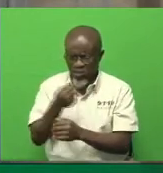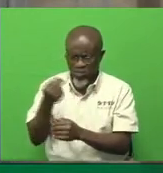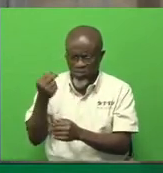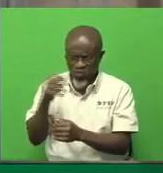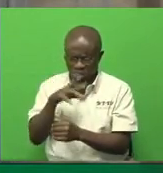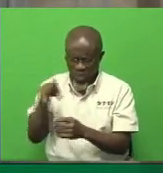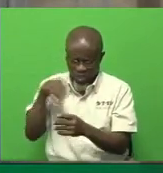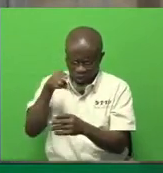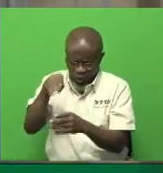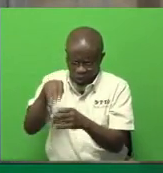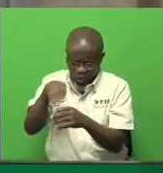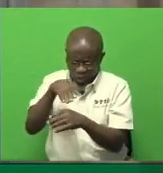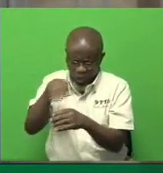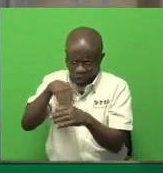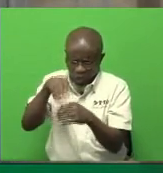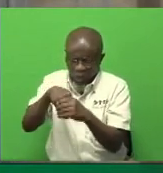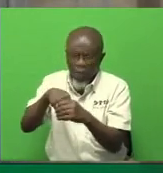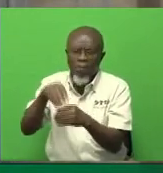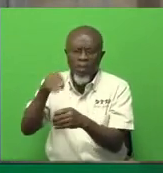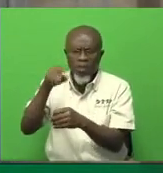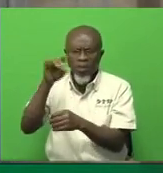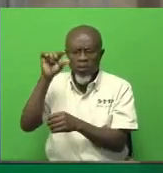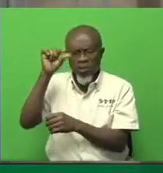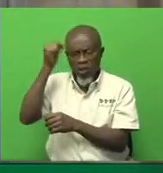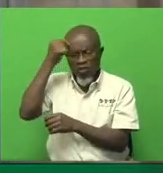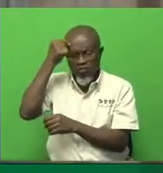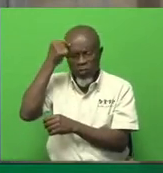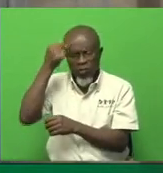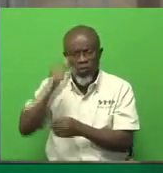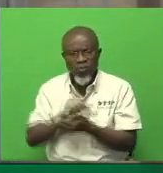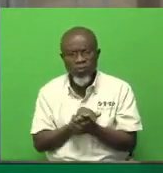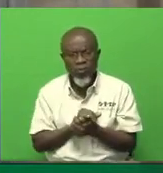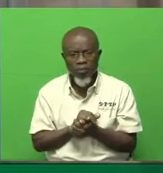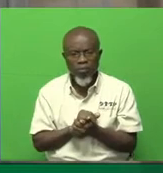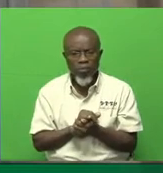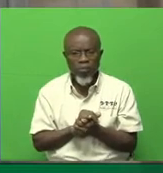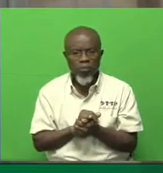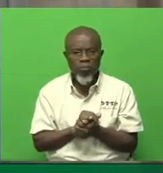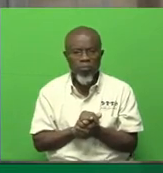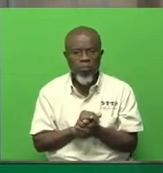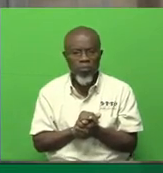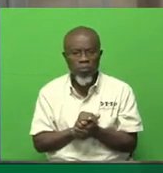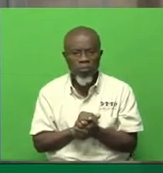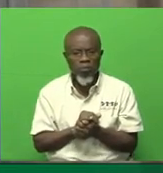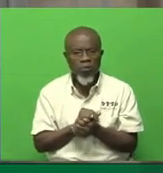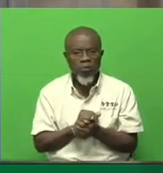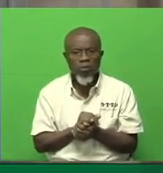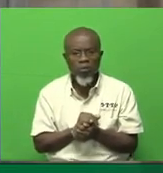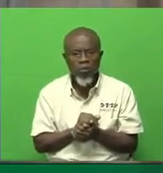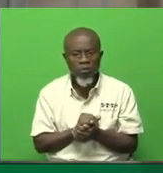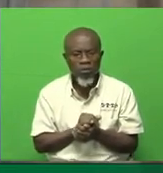after seeing the state of this repair of the all point 14 Hospital